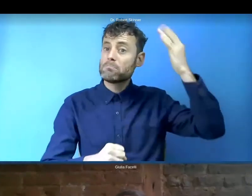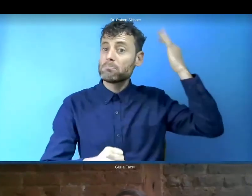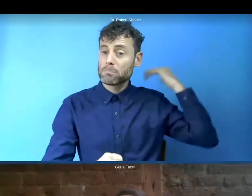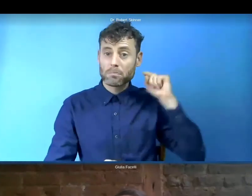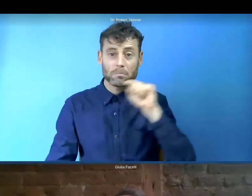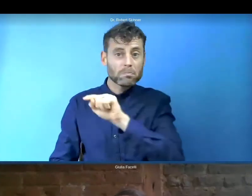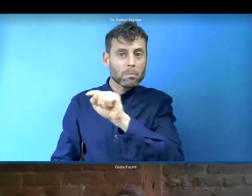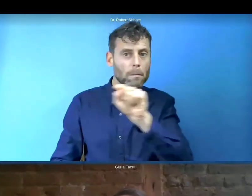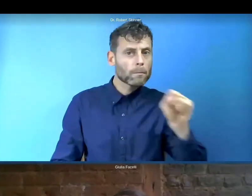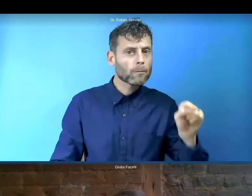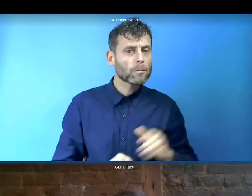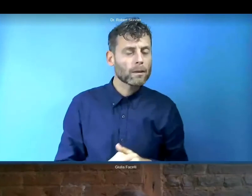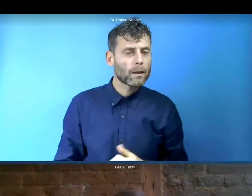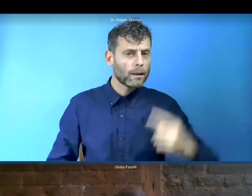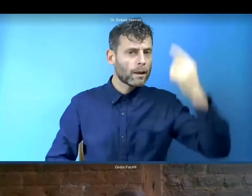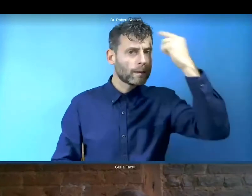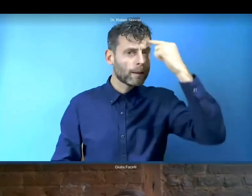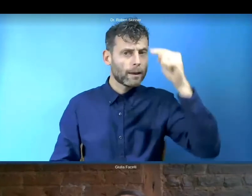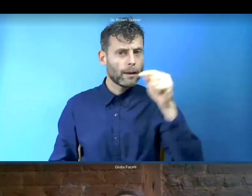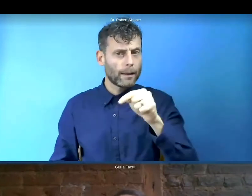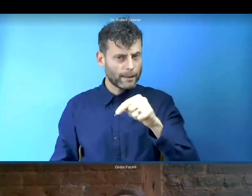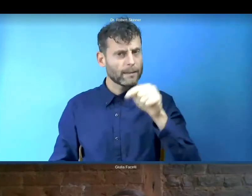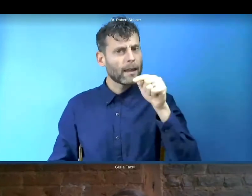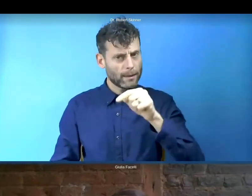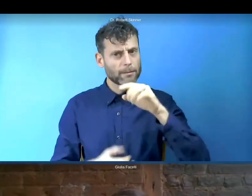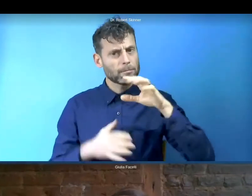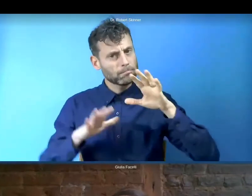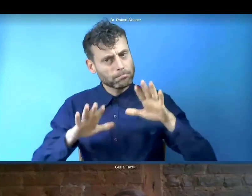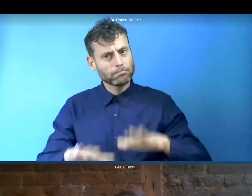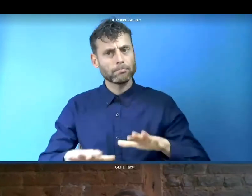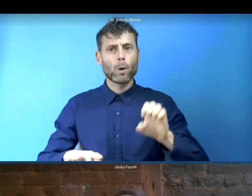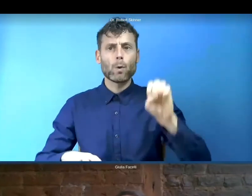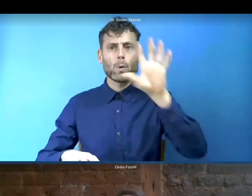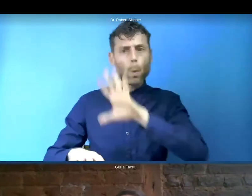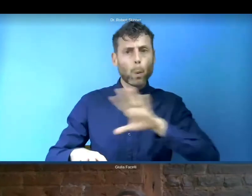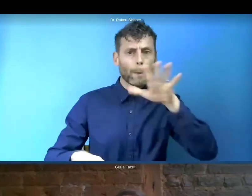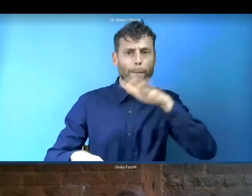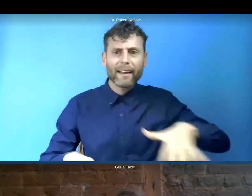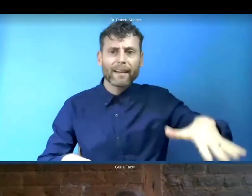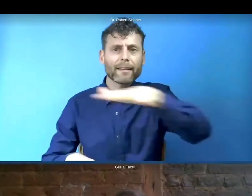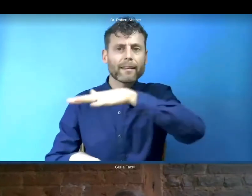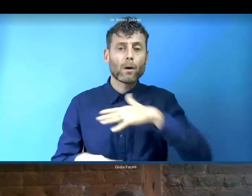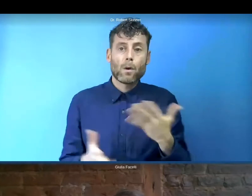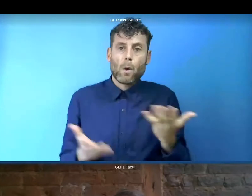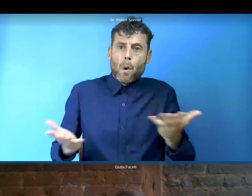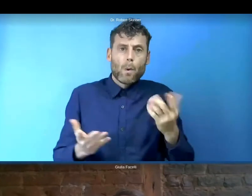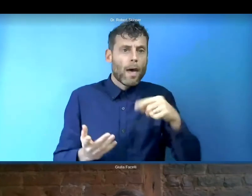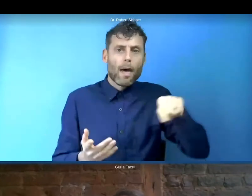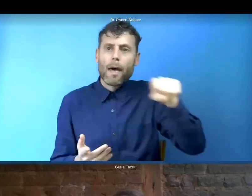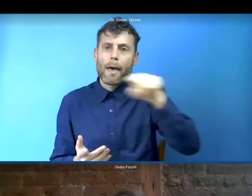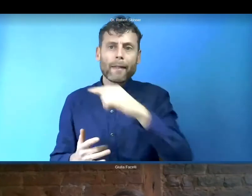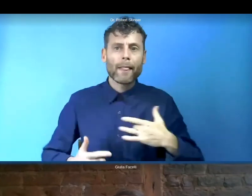to really look at the fabric of European cities and where people live and work. And are we ready to look at heritage through this